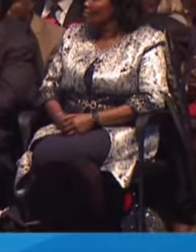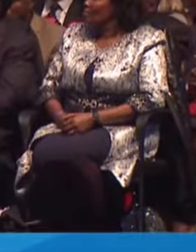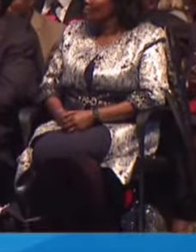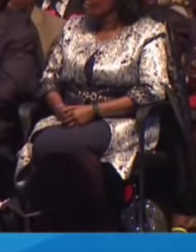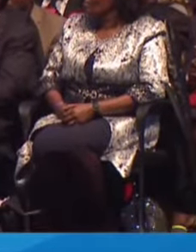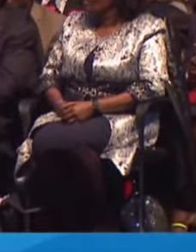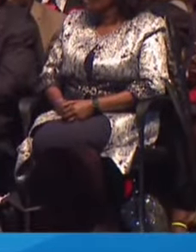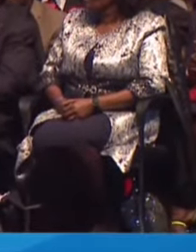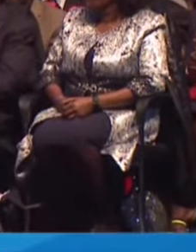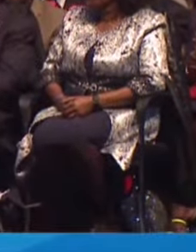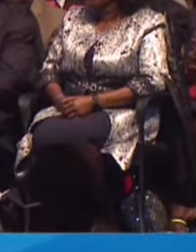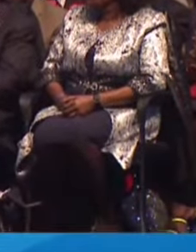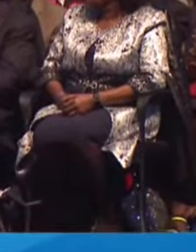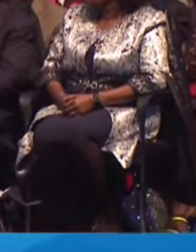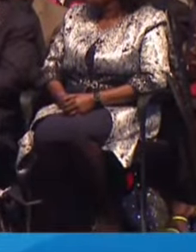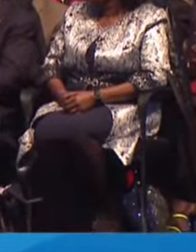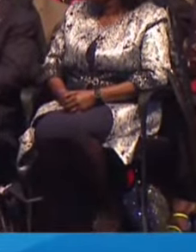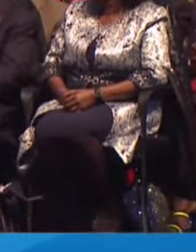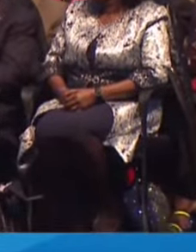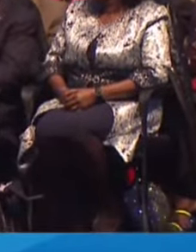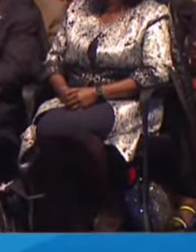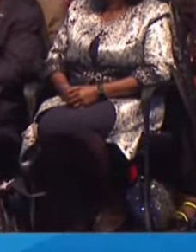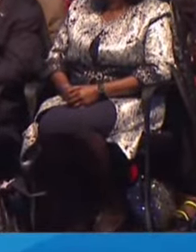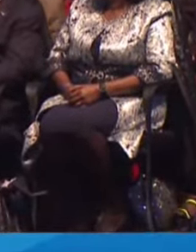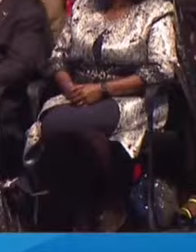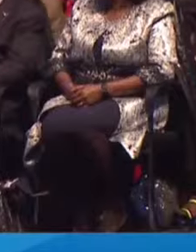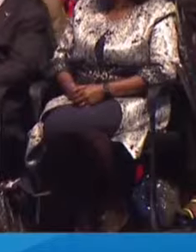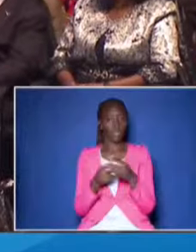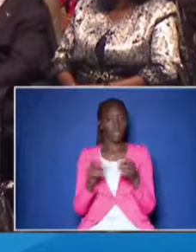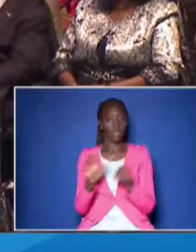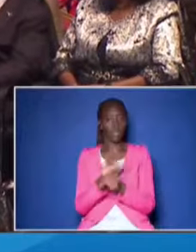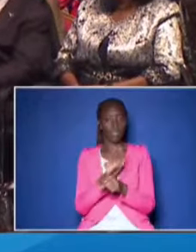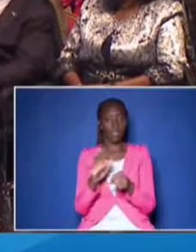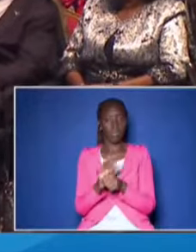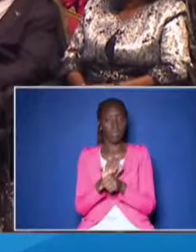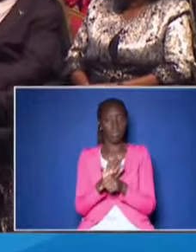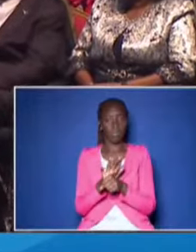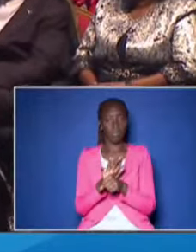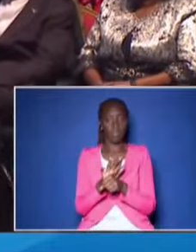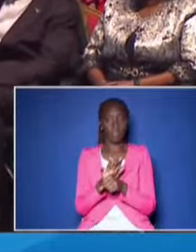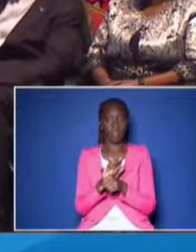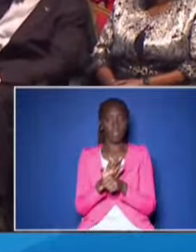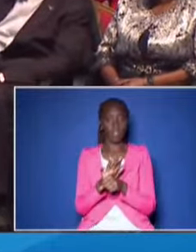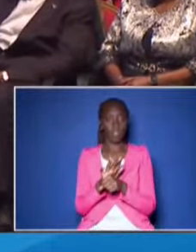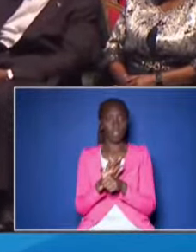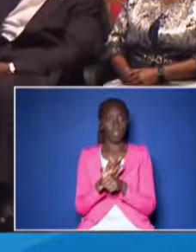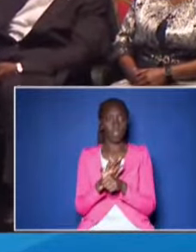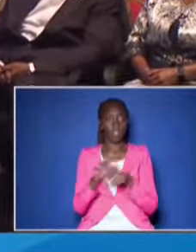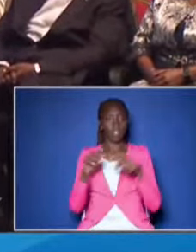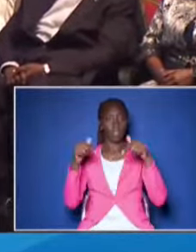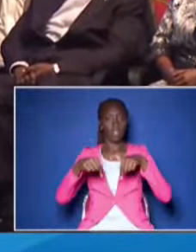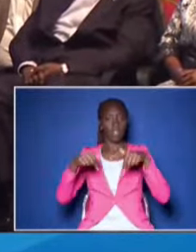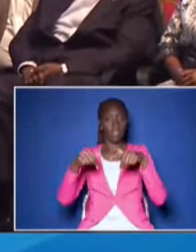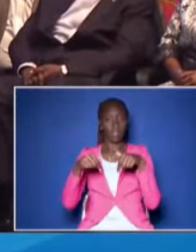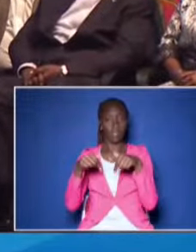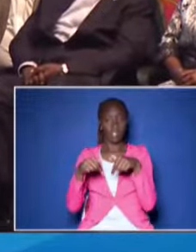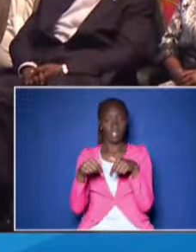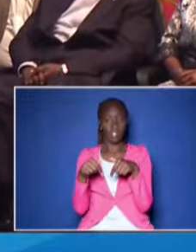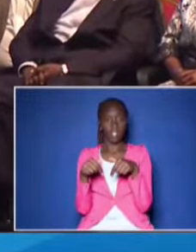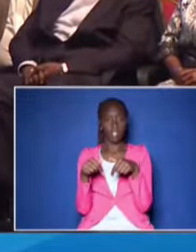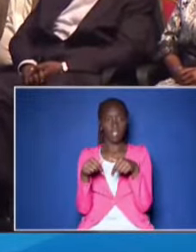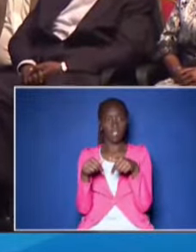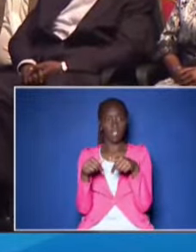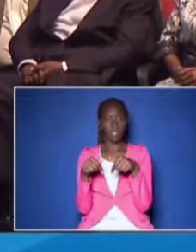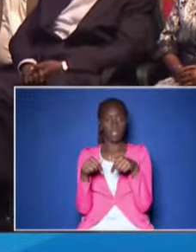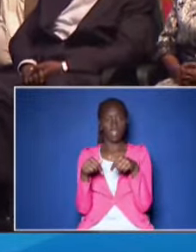that I began to fill with fluid they gave me lck immediately